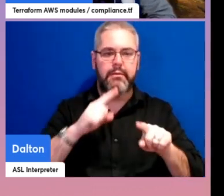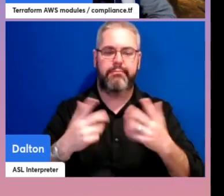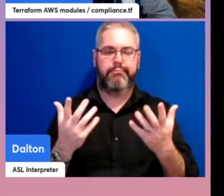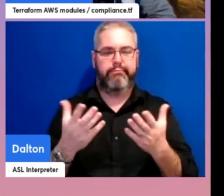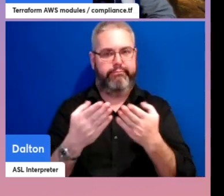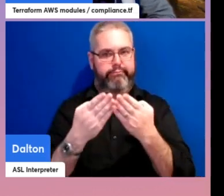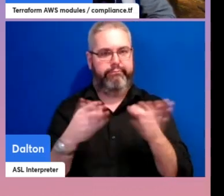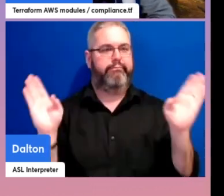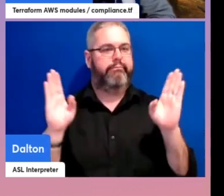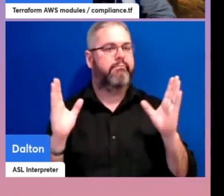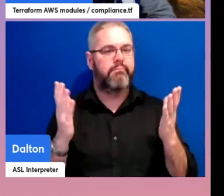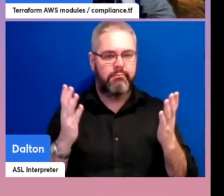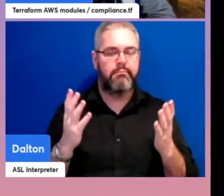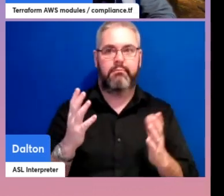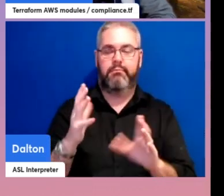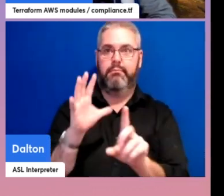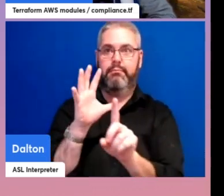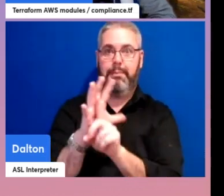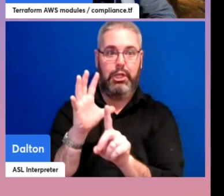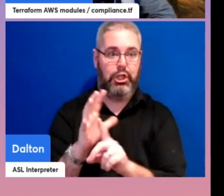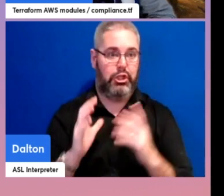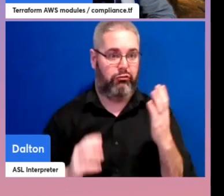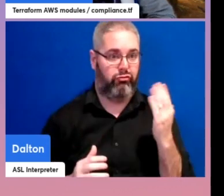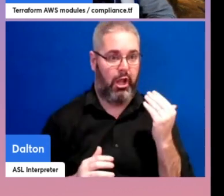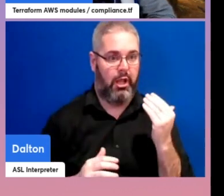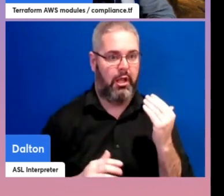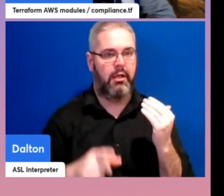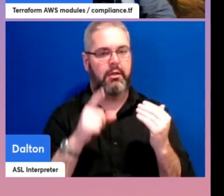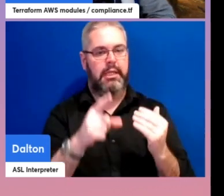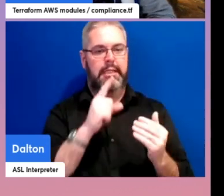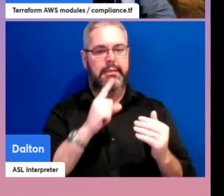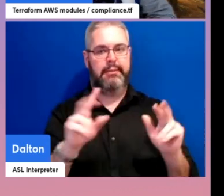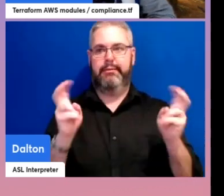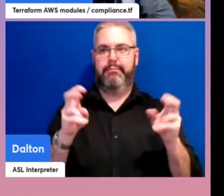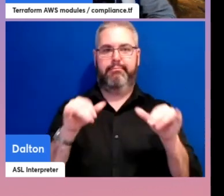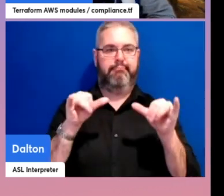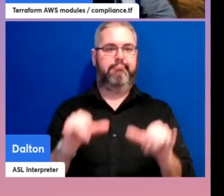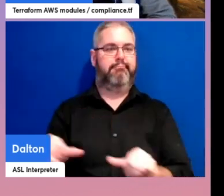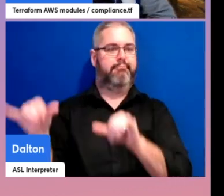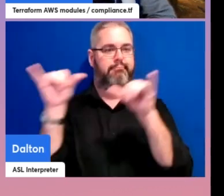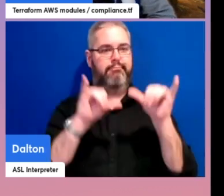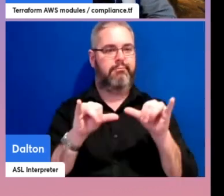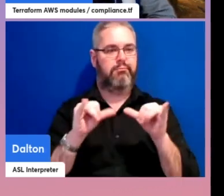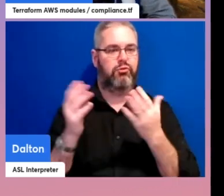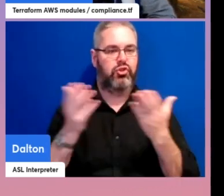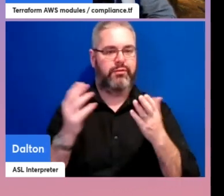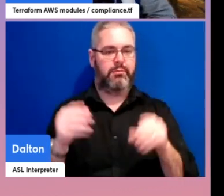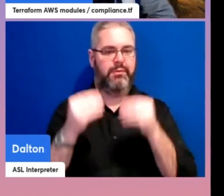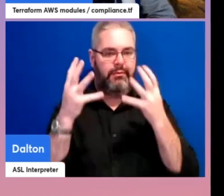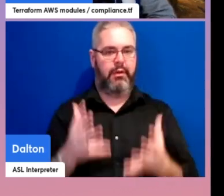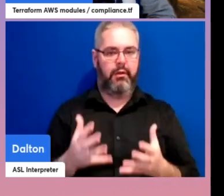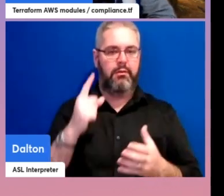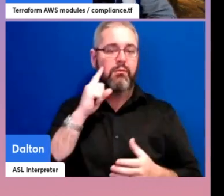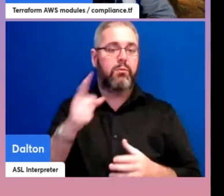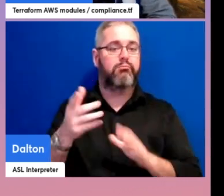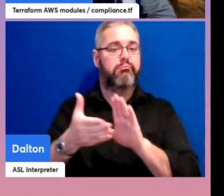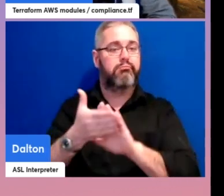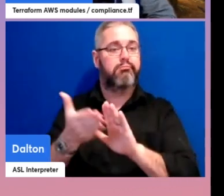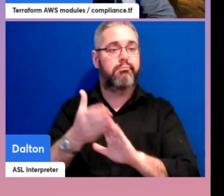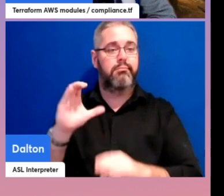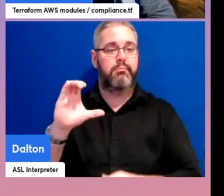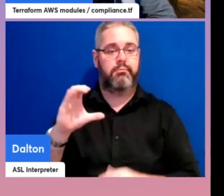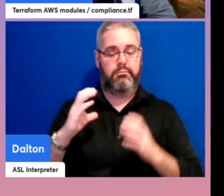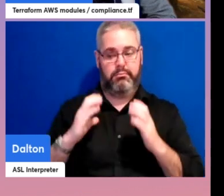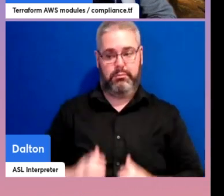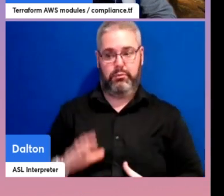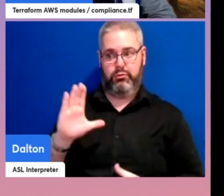generic and very popular because it is kind of standard for service provider who operate customer data. So SOC